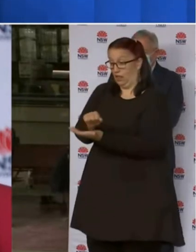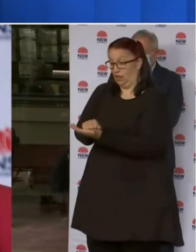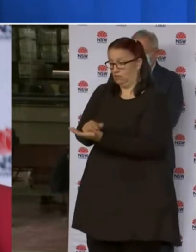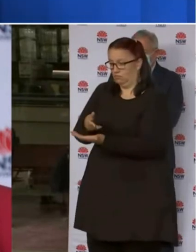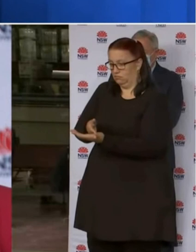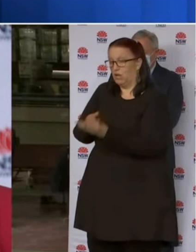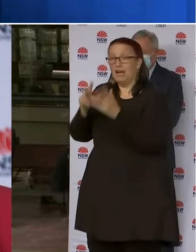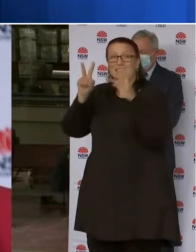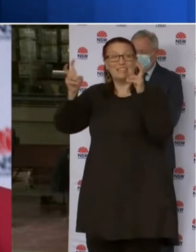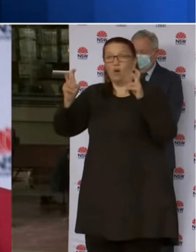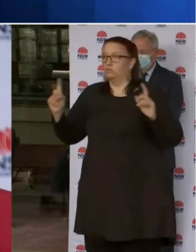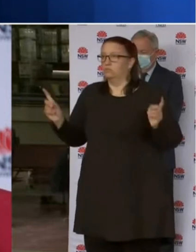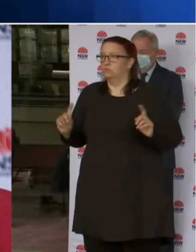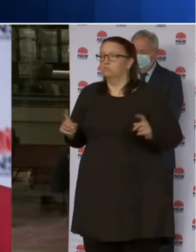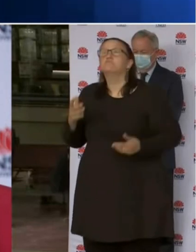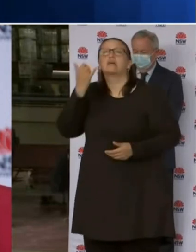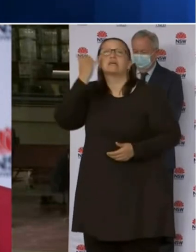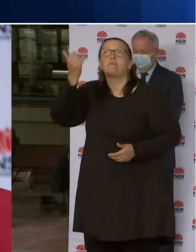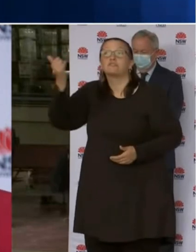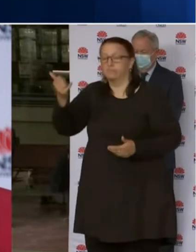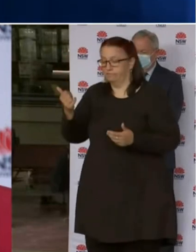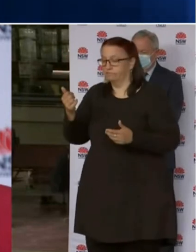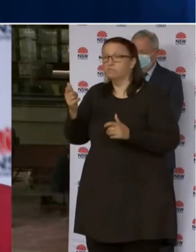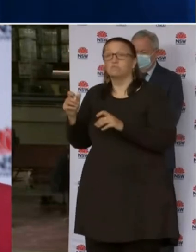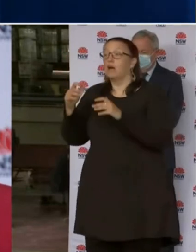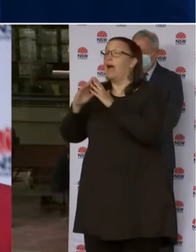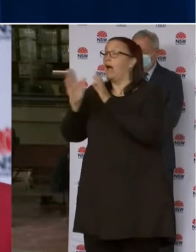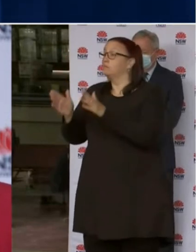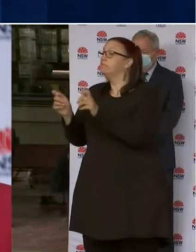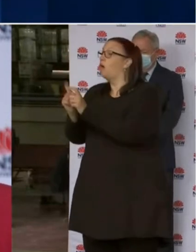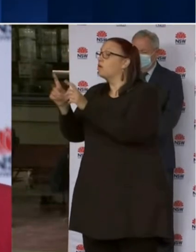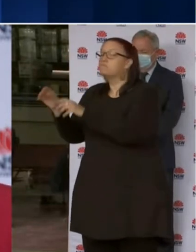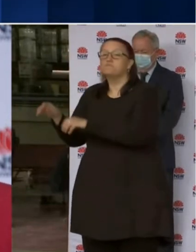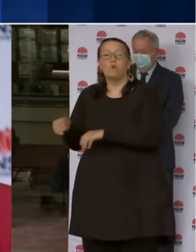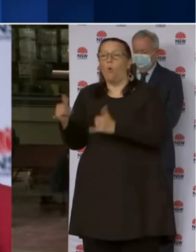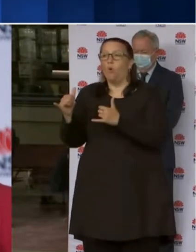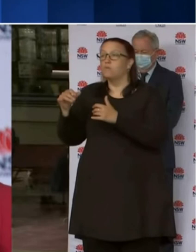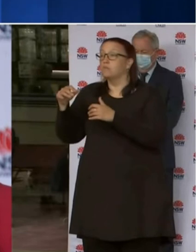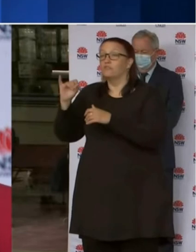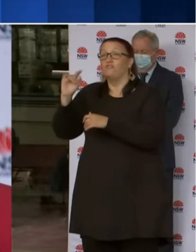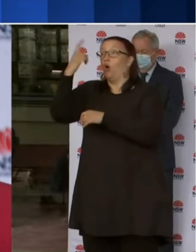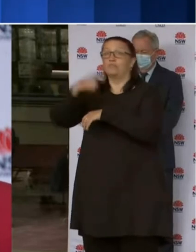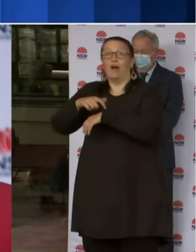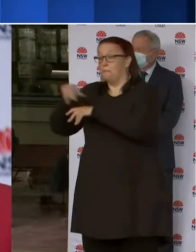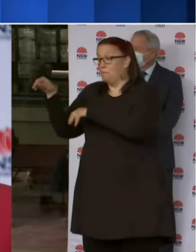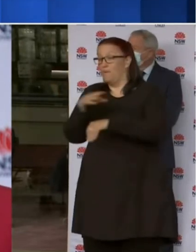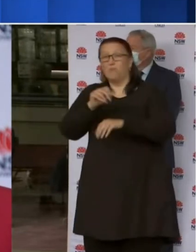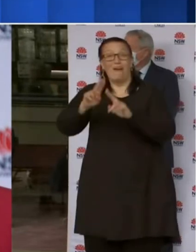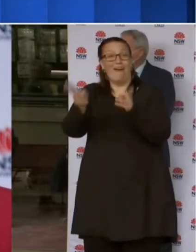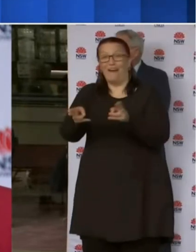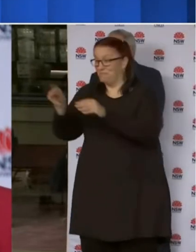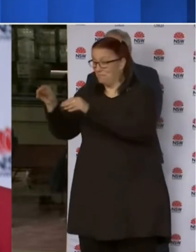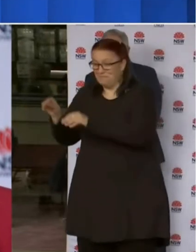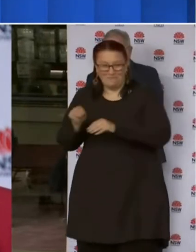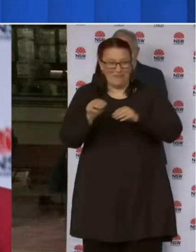relocated house and you have nothing with you, getting some bath towels and some products are essential. But we